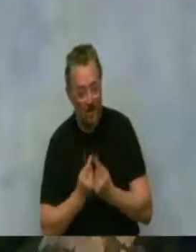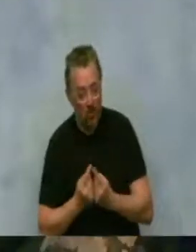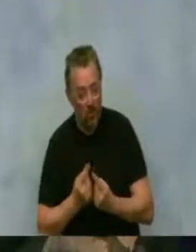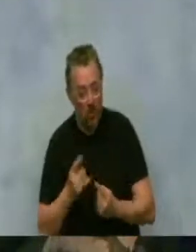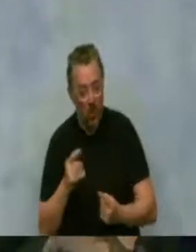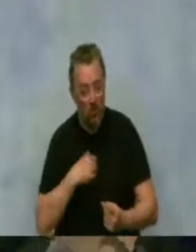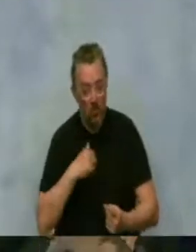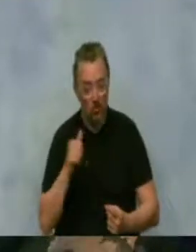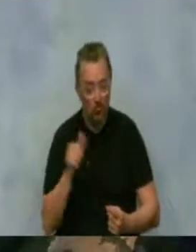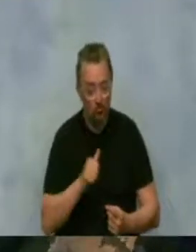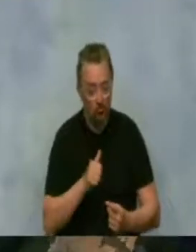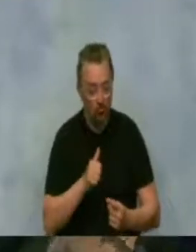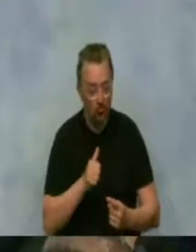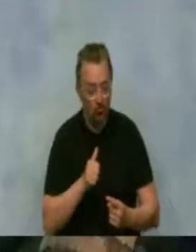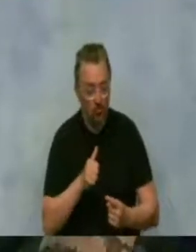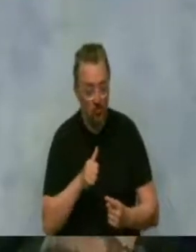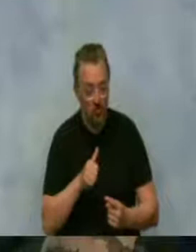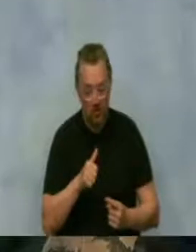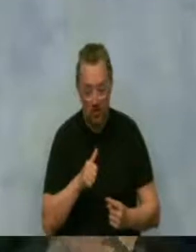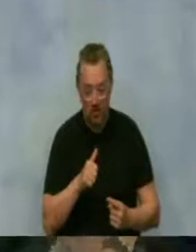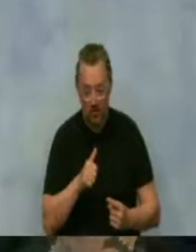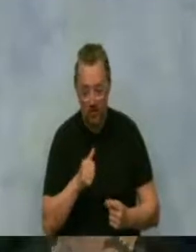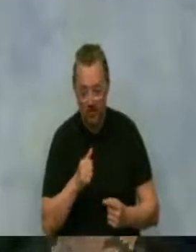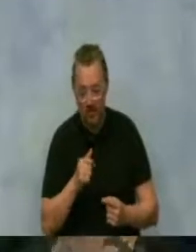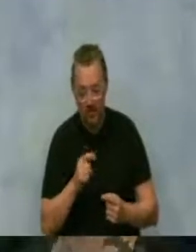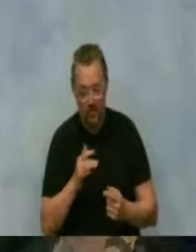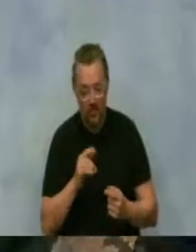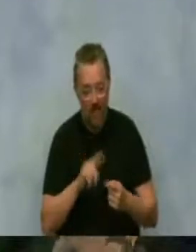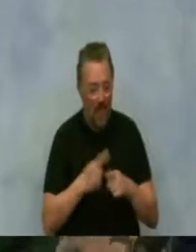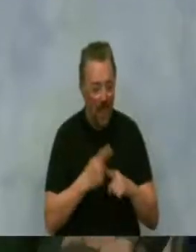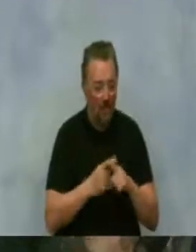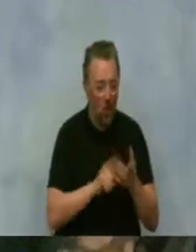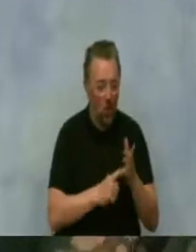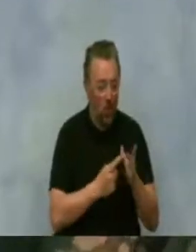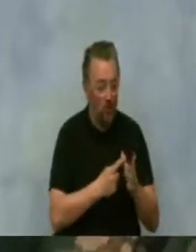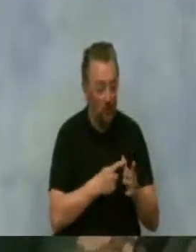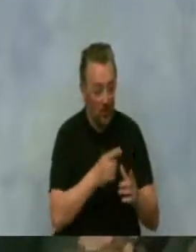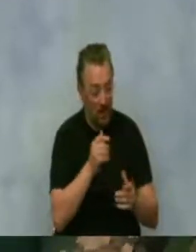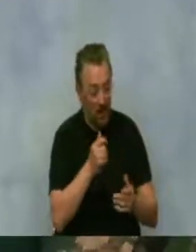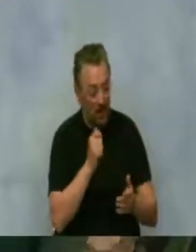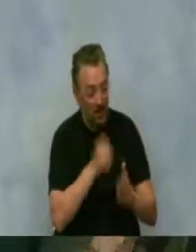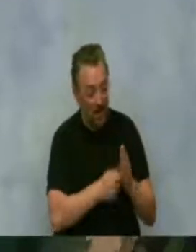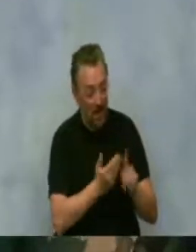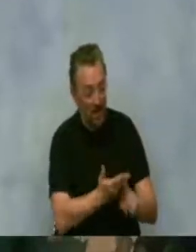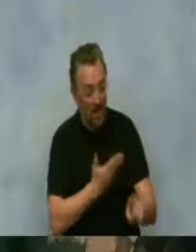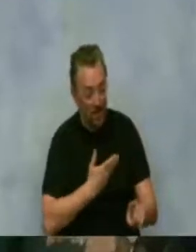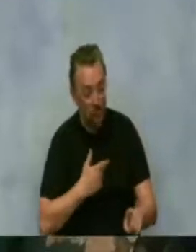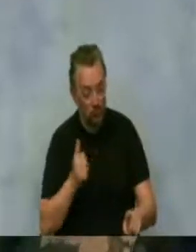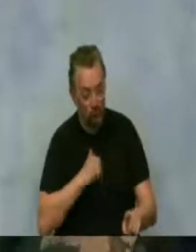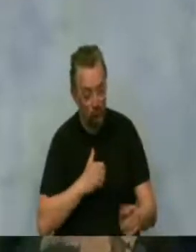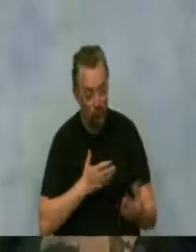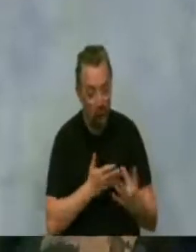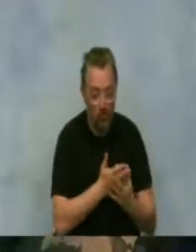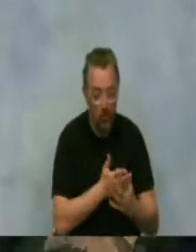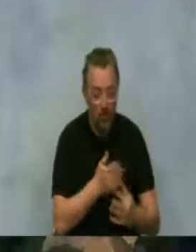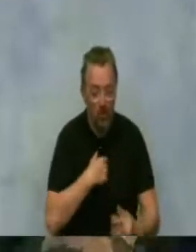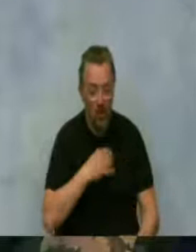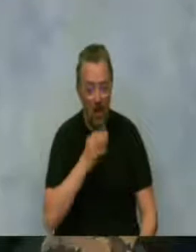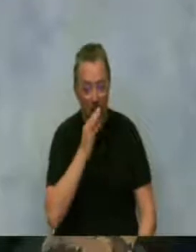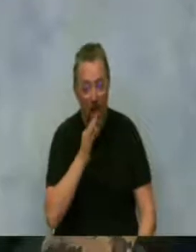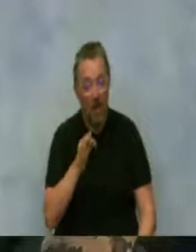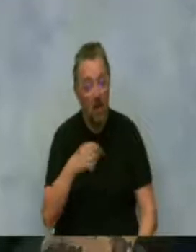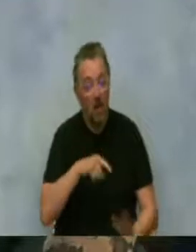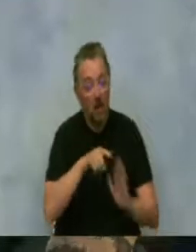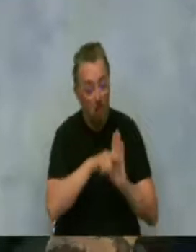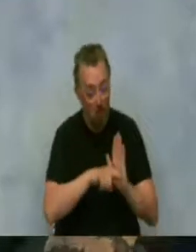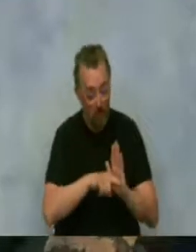making more of the council or ex-local authority buybacks. I asked and was sent the